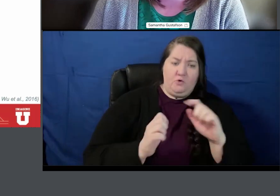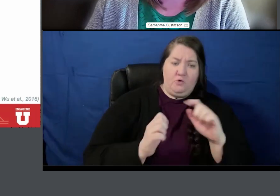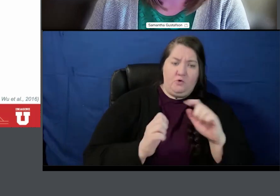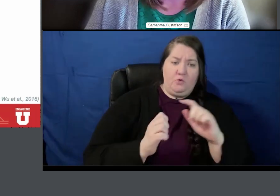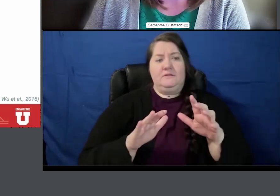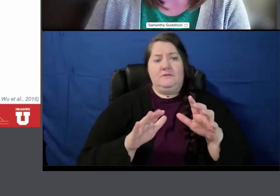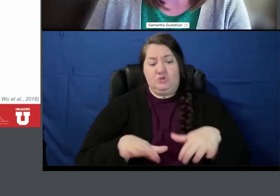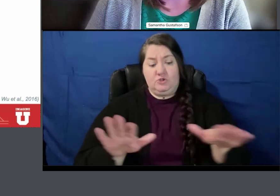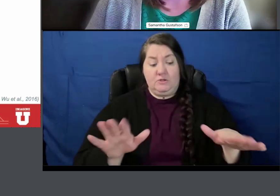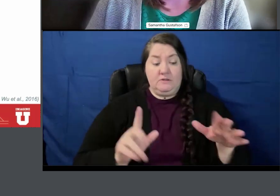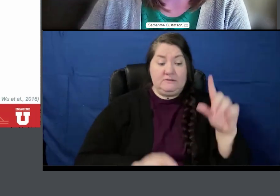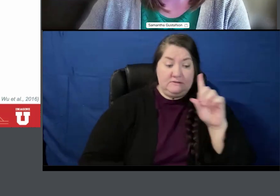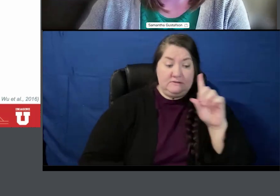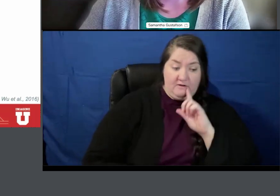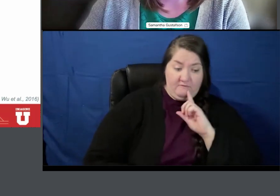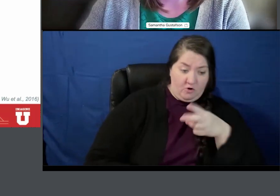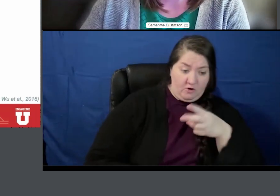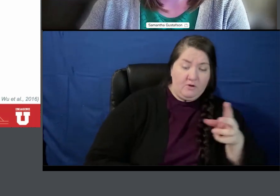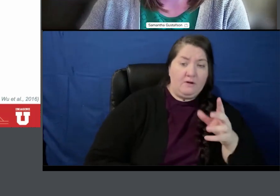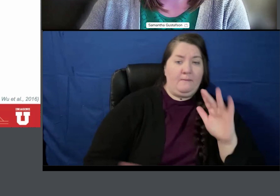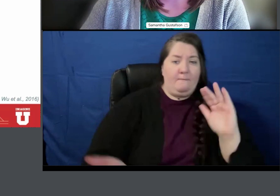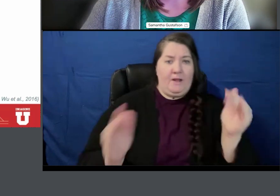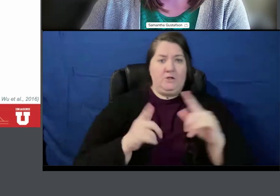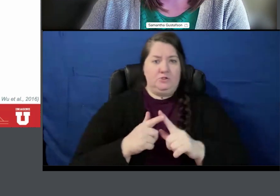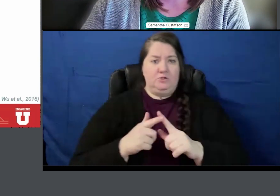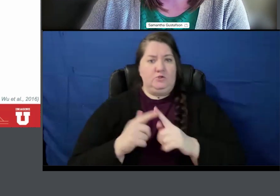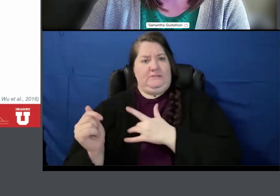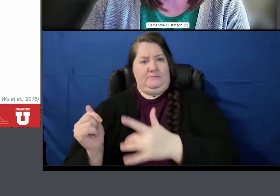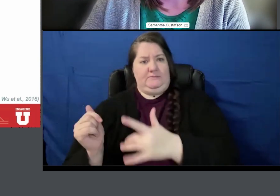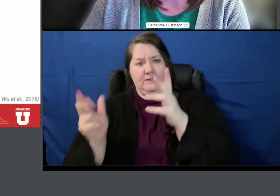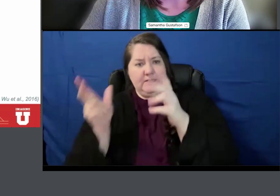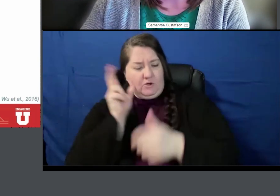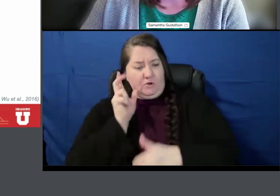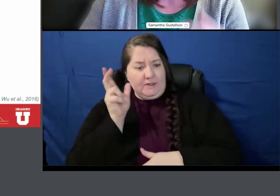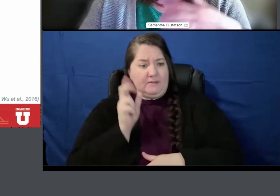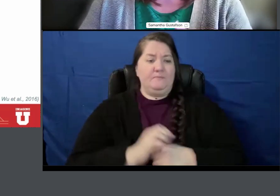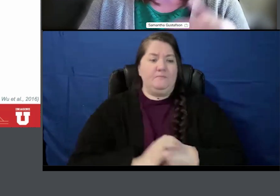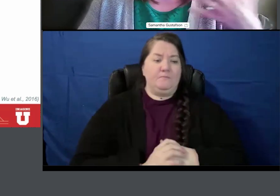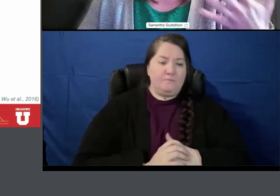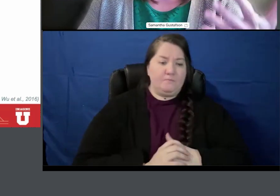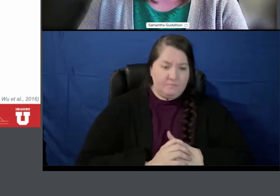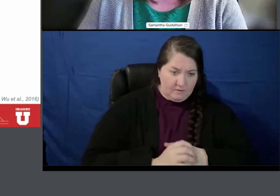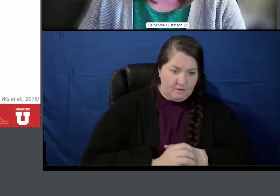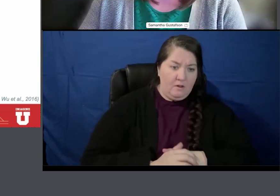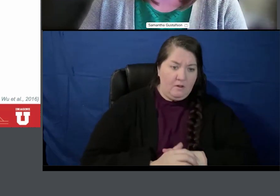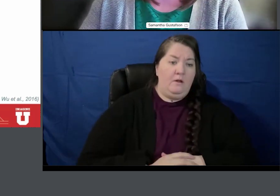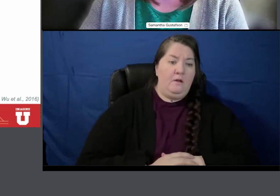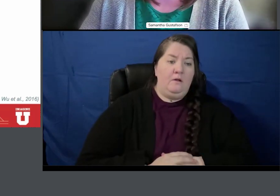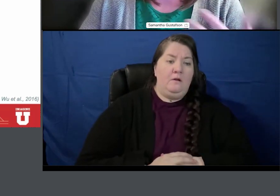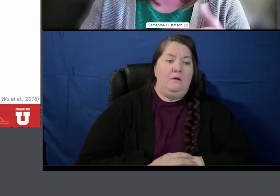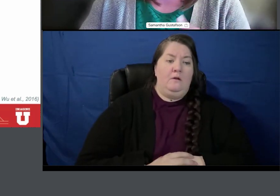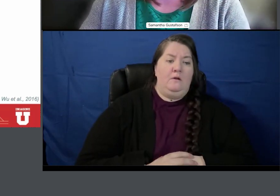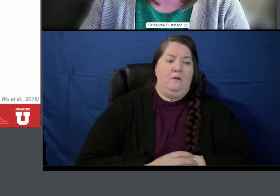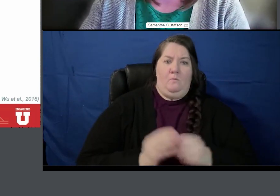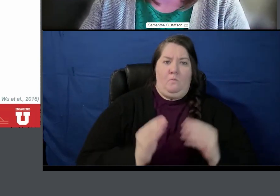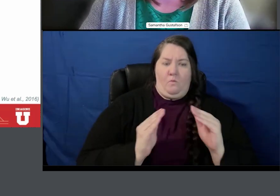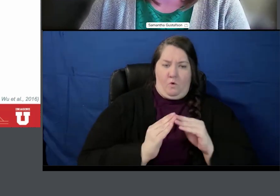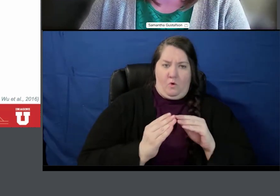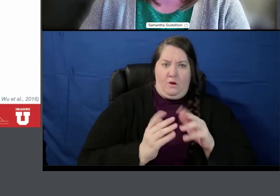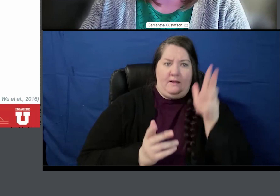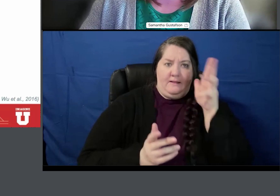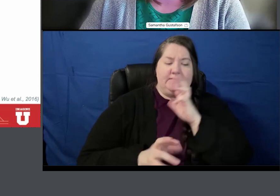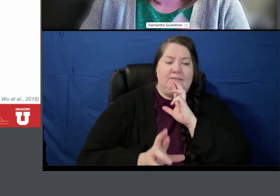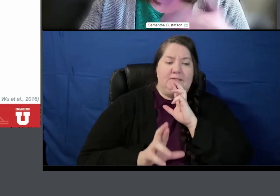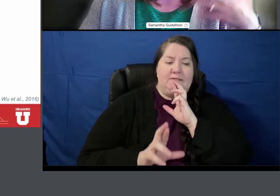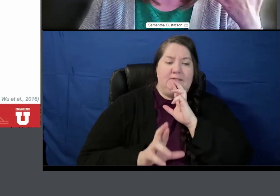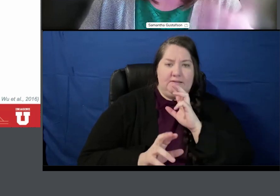hearing. So again, we have longer response times are indications of greater listening effort. Less response